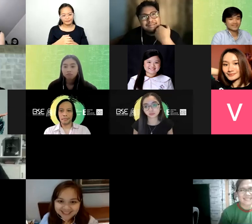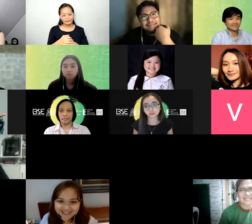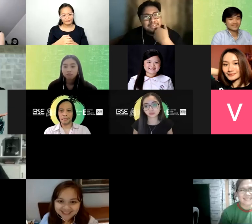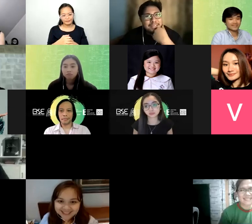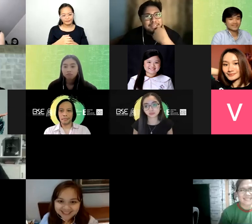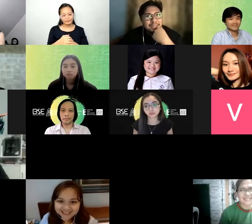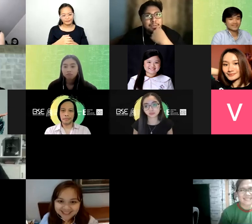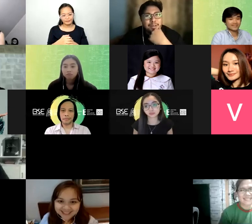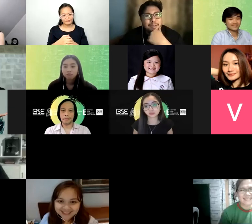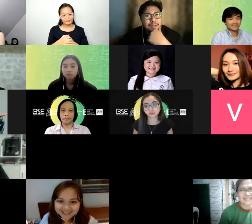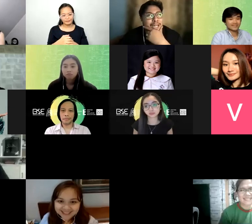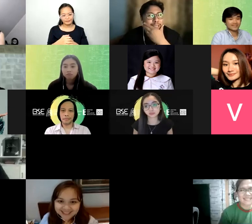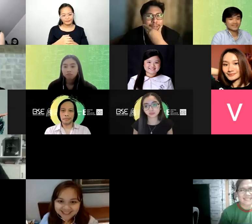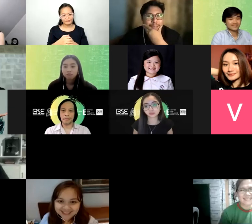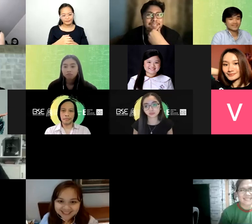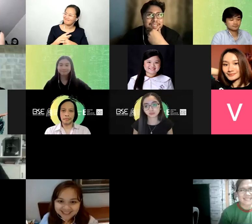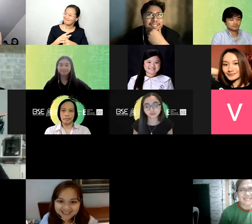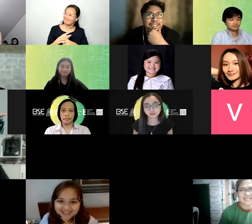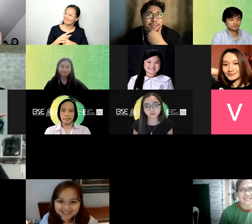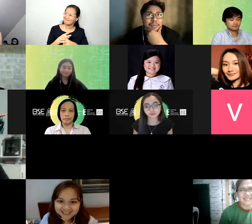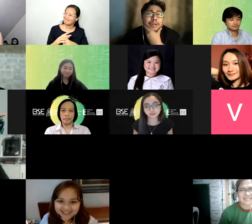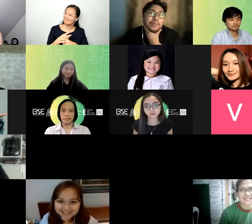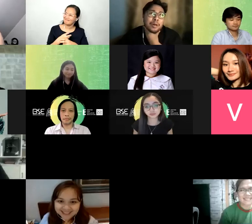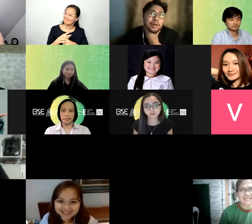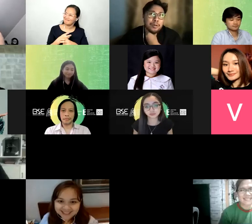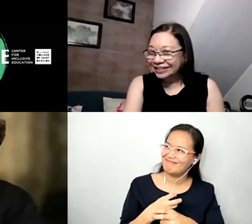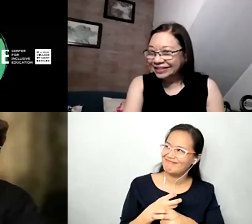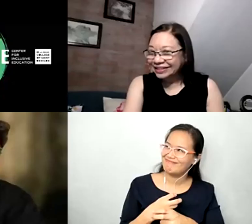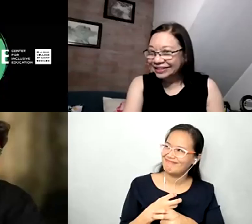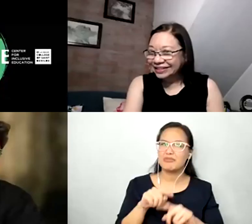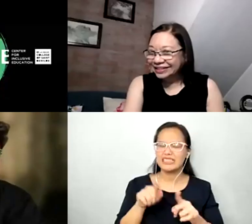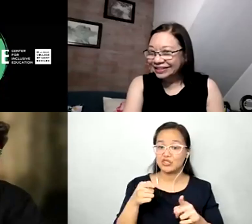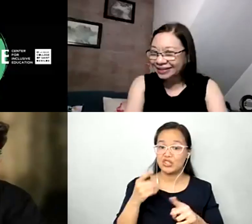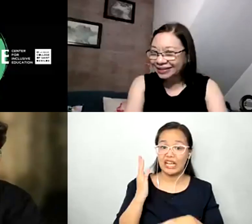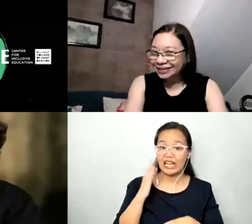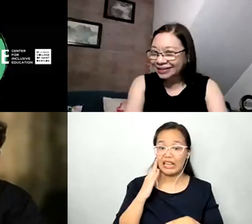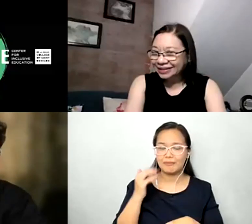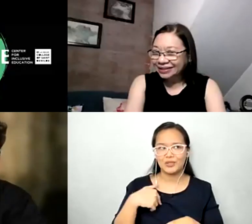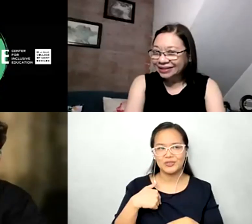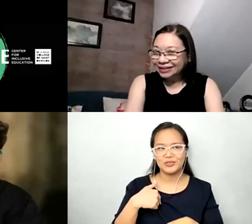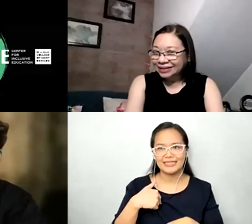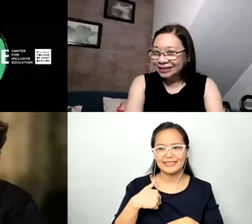Hirap nun. Paano? Pero, pero alam mo ako,